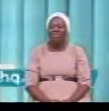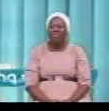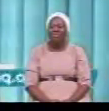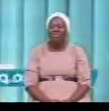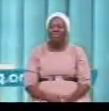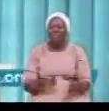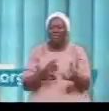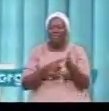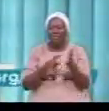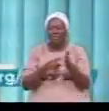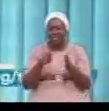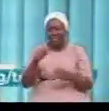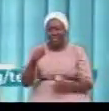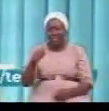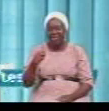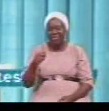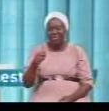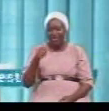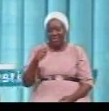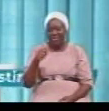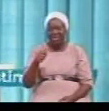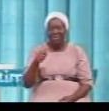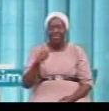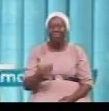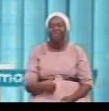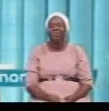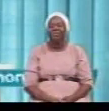Check yourself. Check yourself.